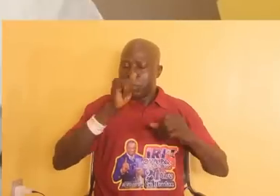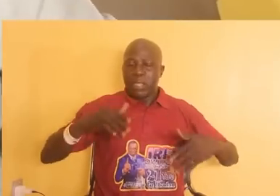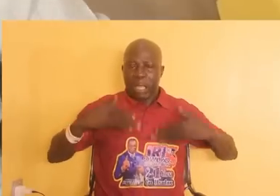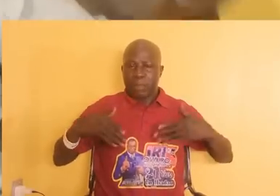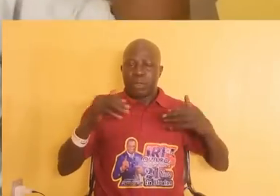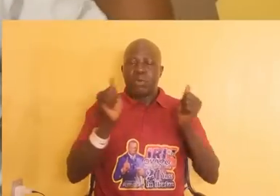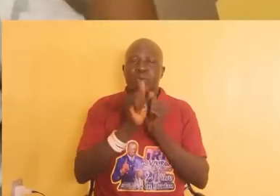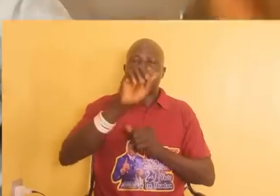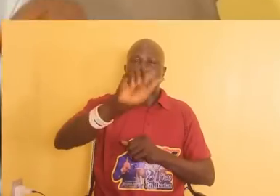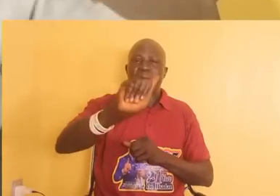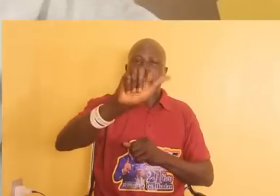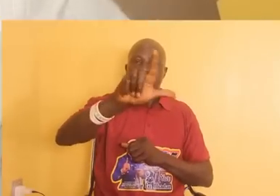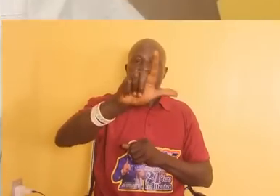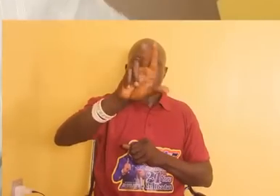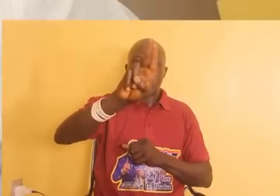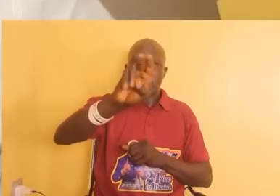adua